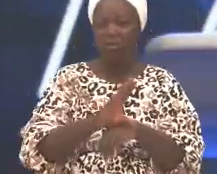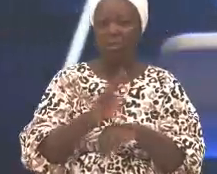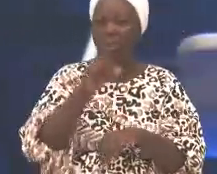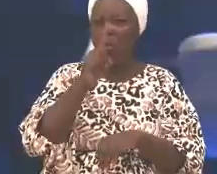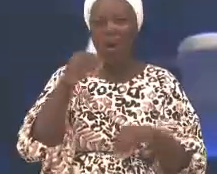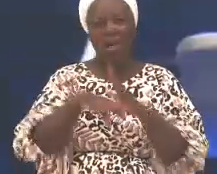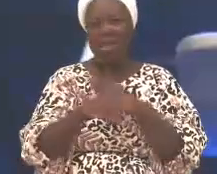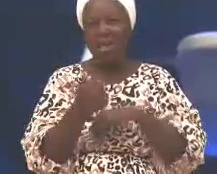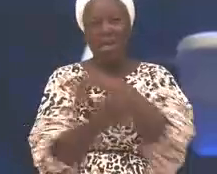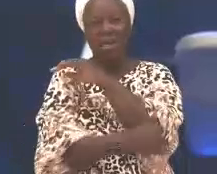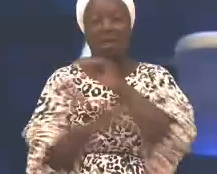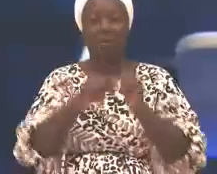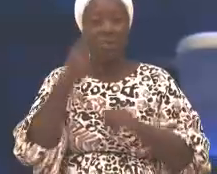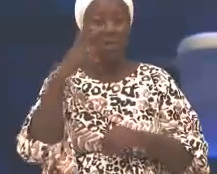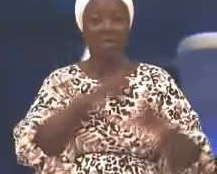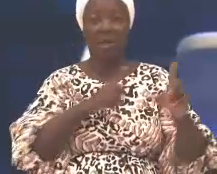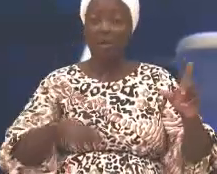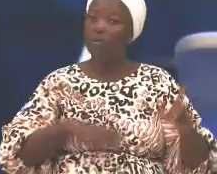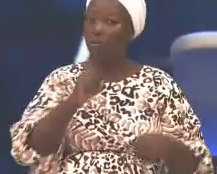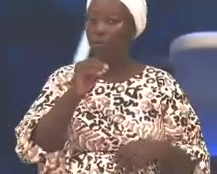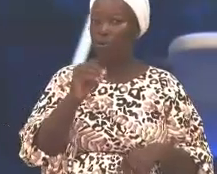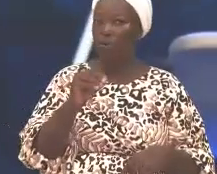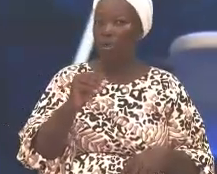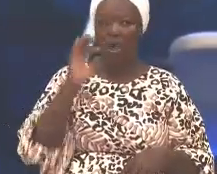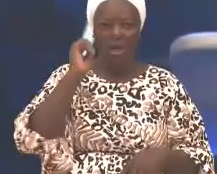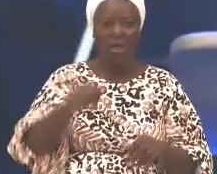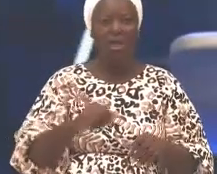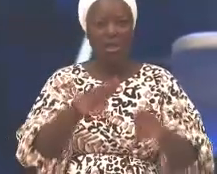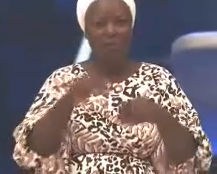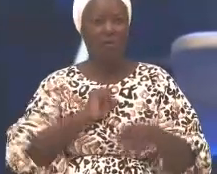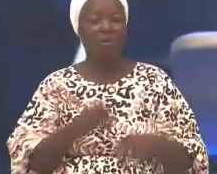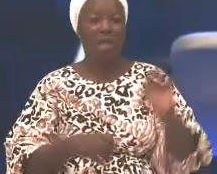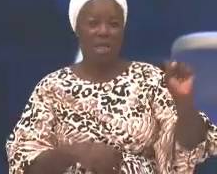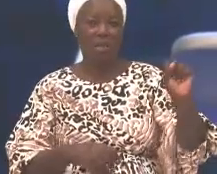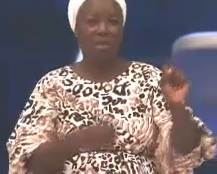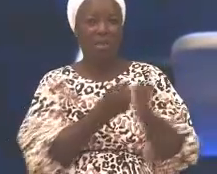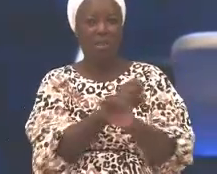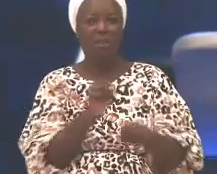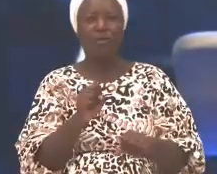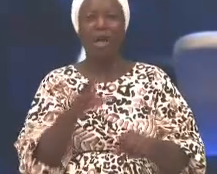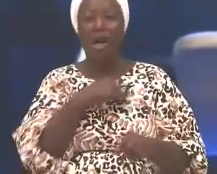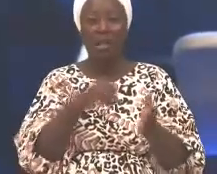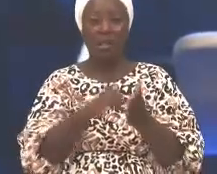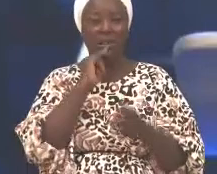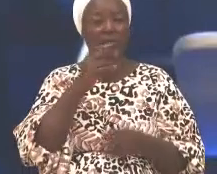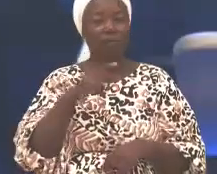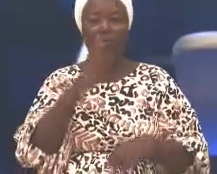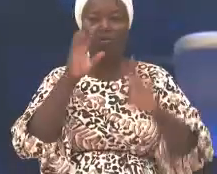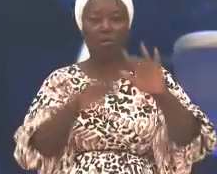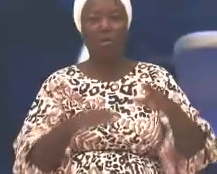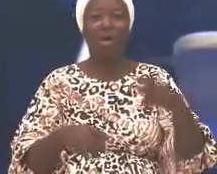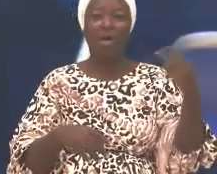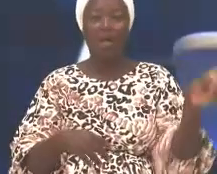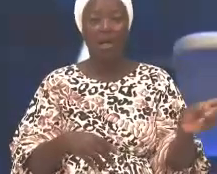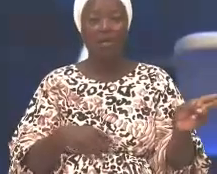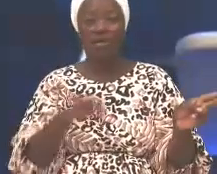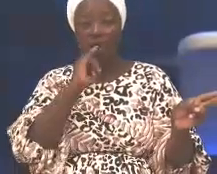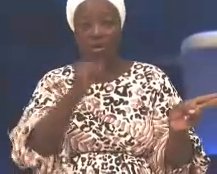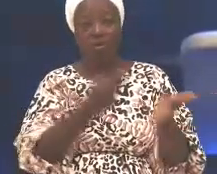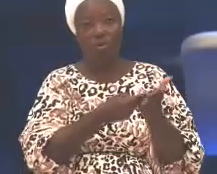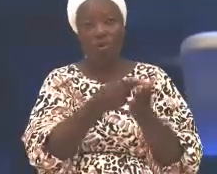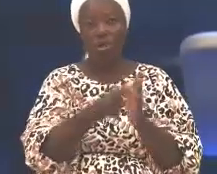will see the Lord. So he gives us S, salvation, and it's for showers. H is holiness, and